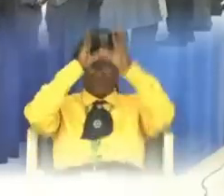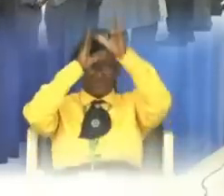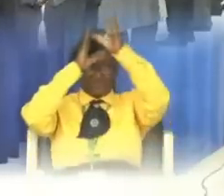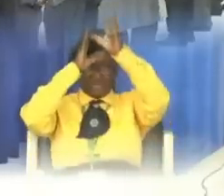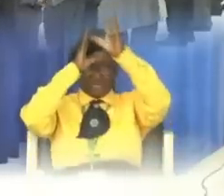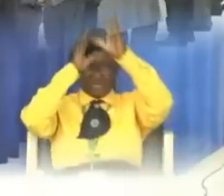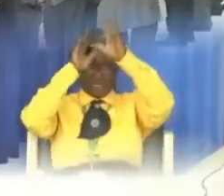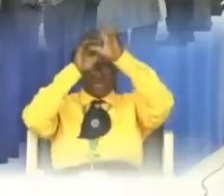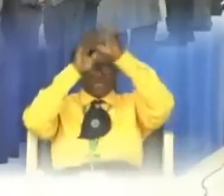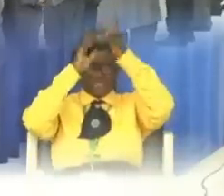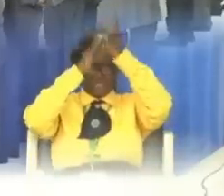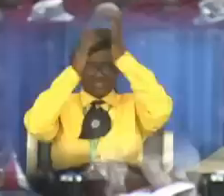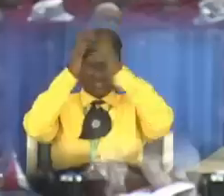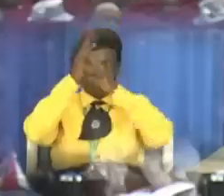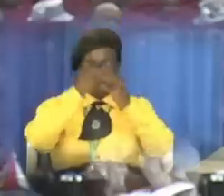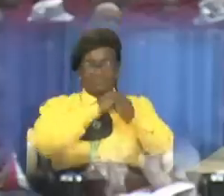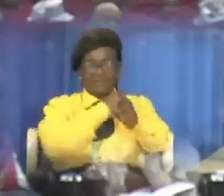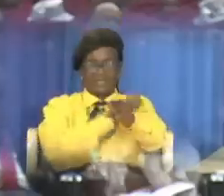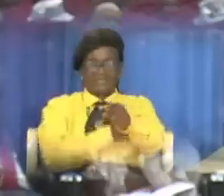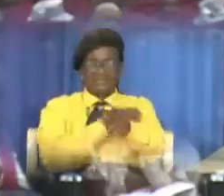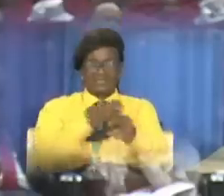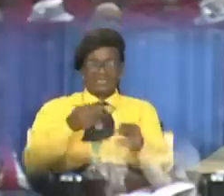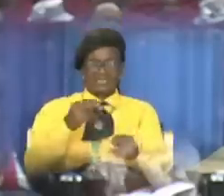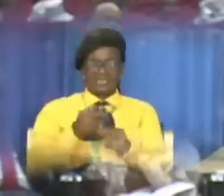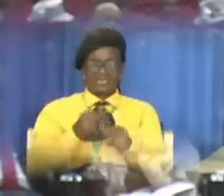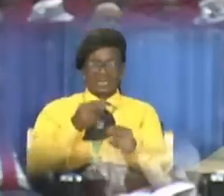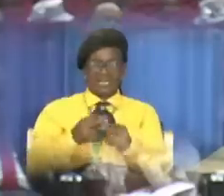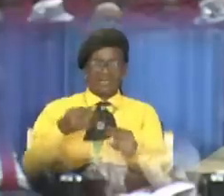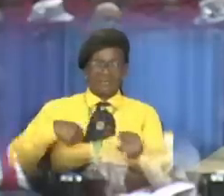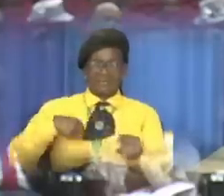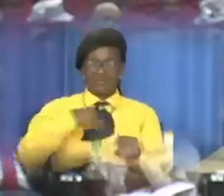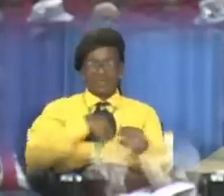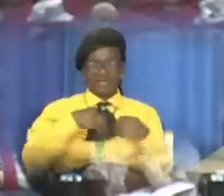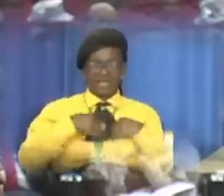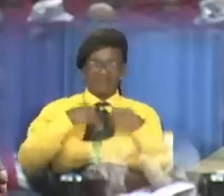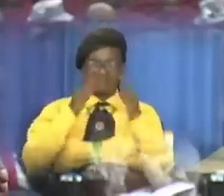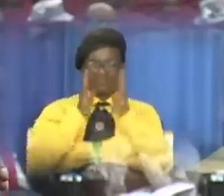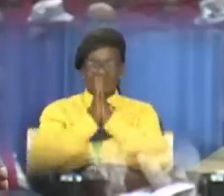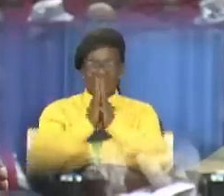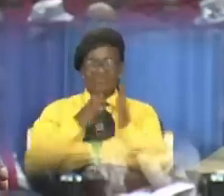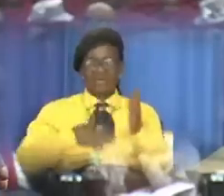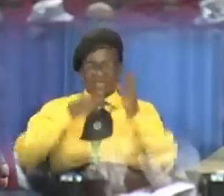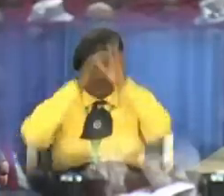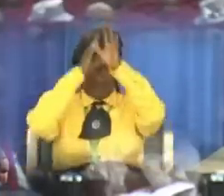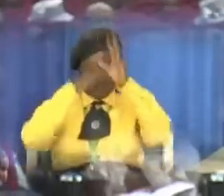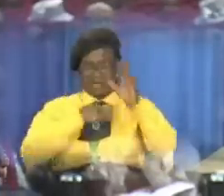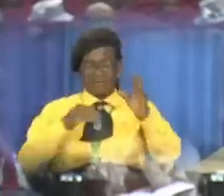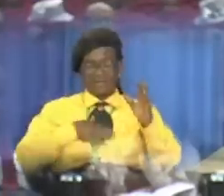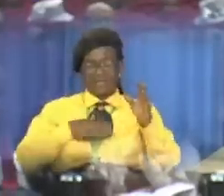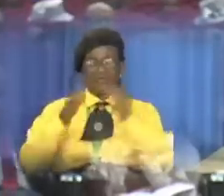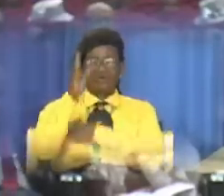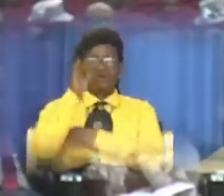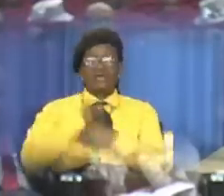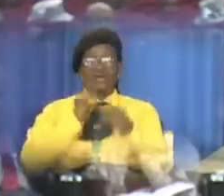In Jesus' mighty name, we have prayed. My Father, my God, I want to bless your holy